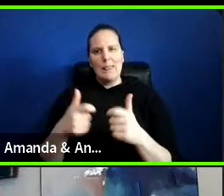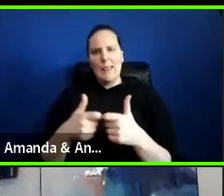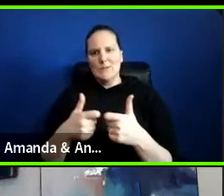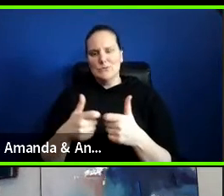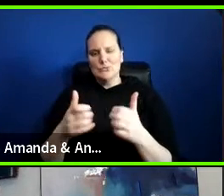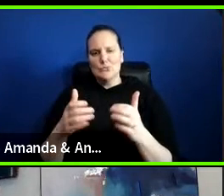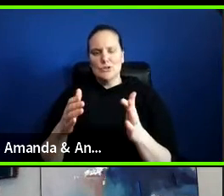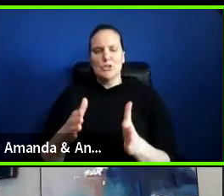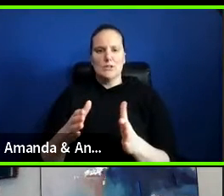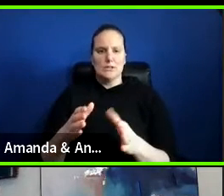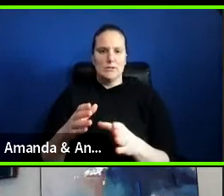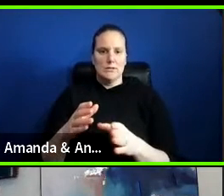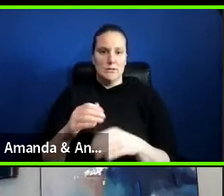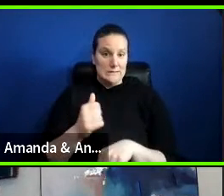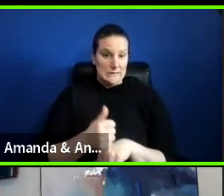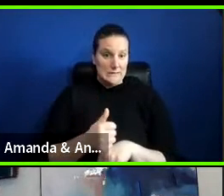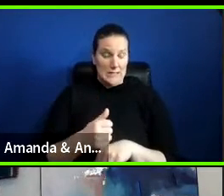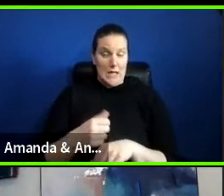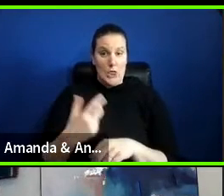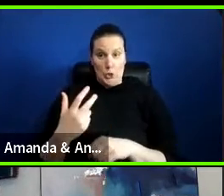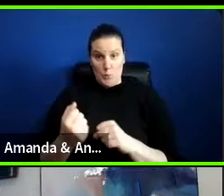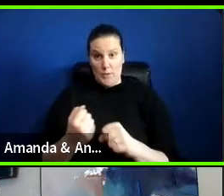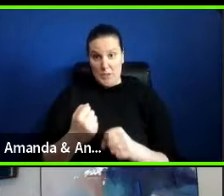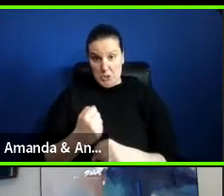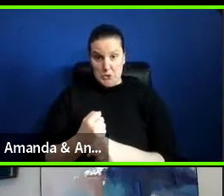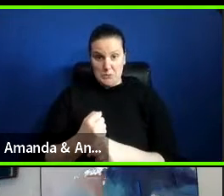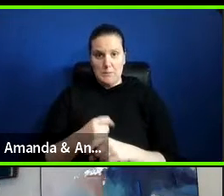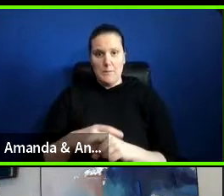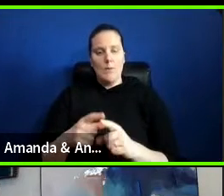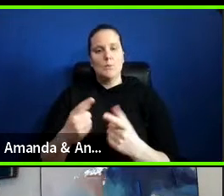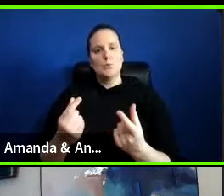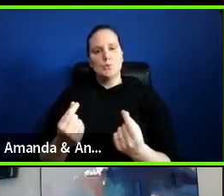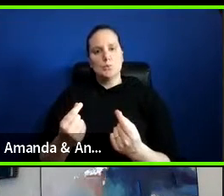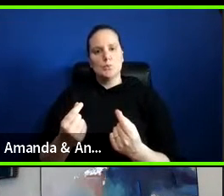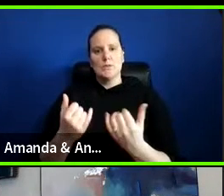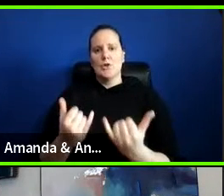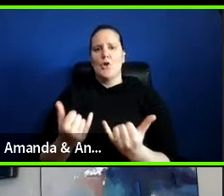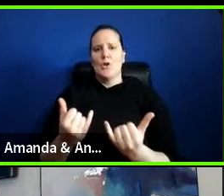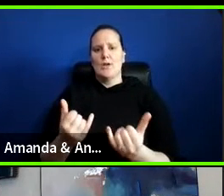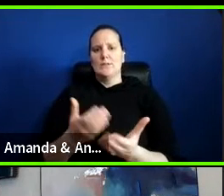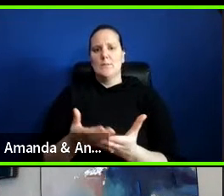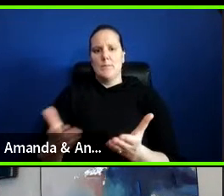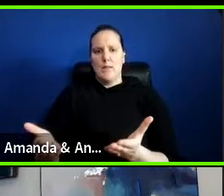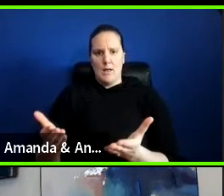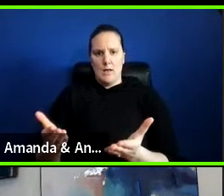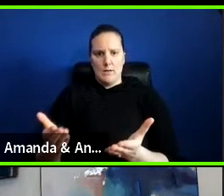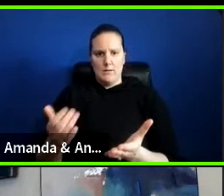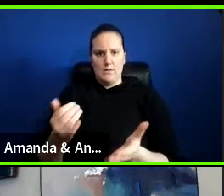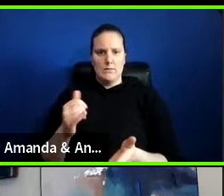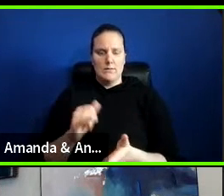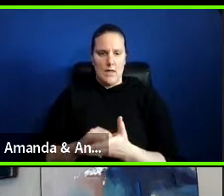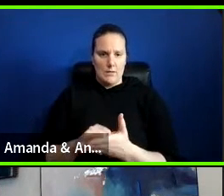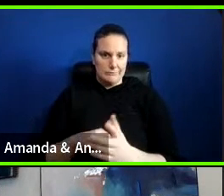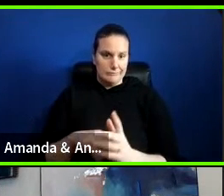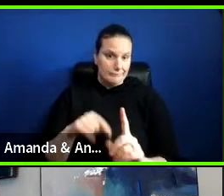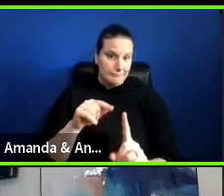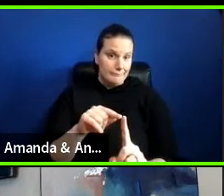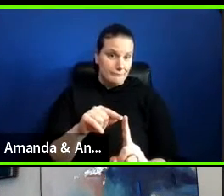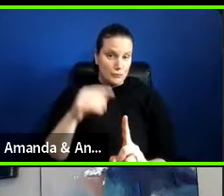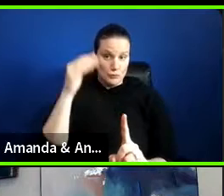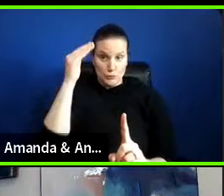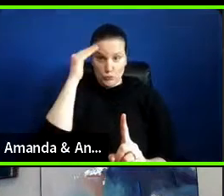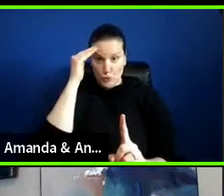be in existence in 3 years. So what we can do is say our current supply is X. And what we know